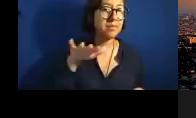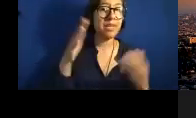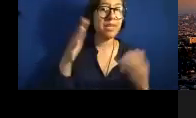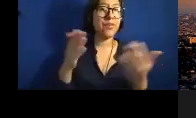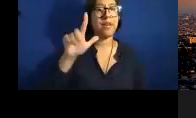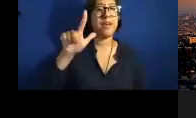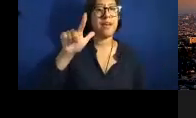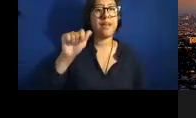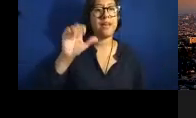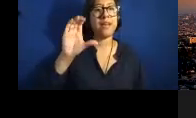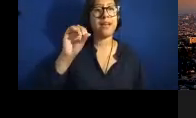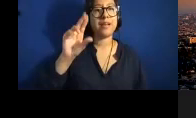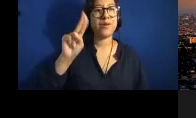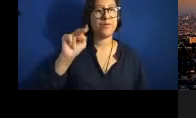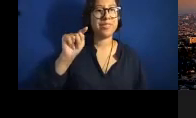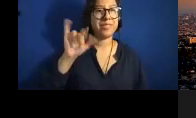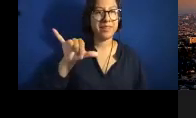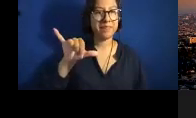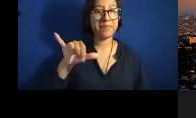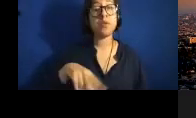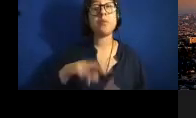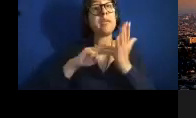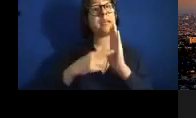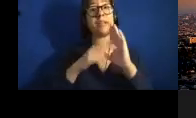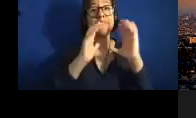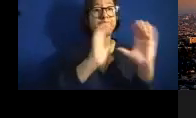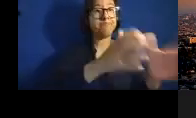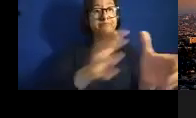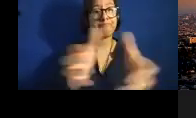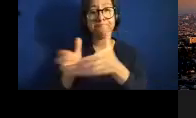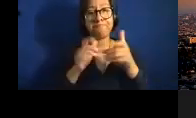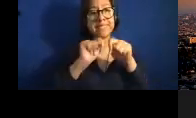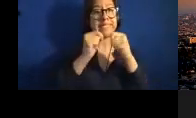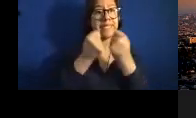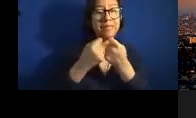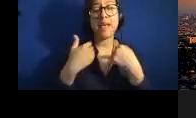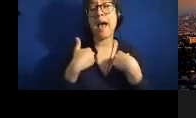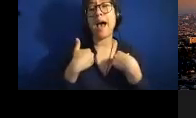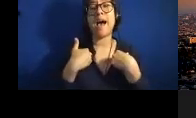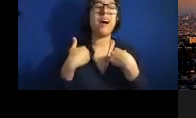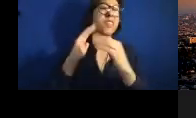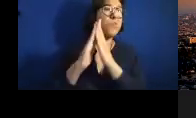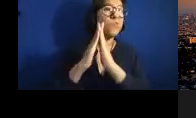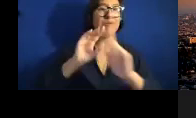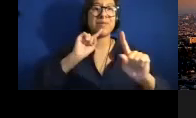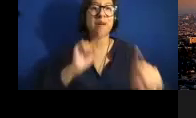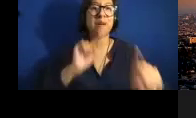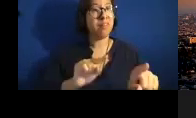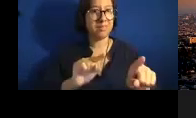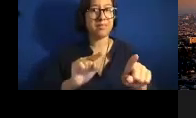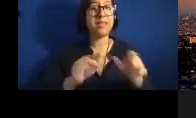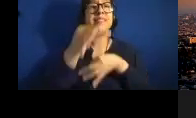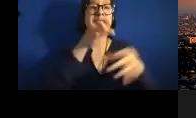County. So a network of teams that, you know, can operate as community alternatives to police by being the first responders to our